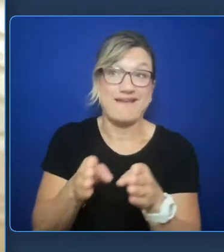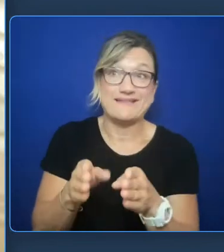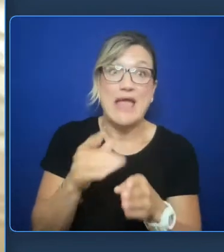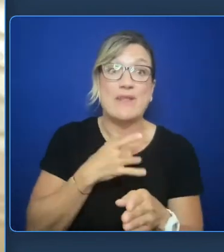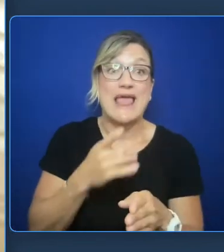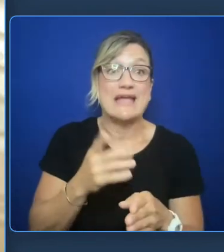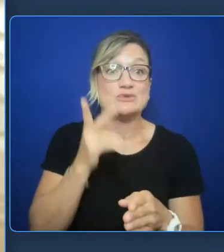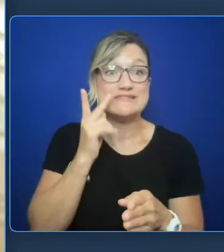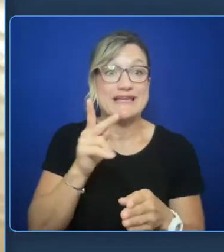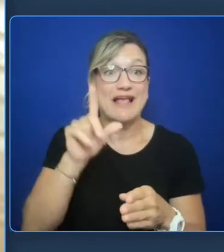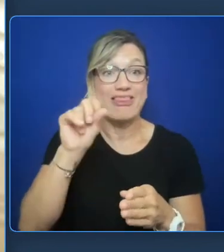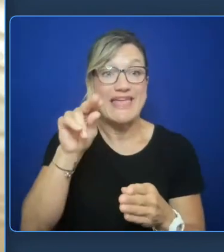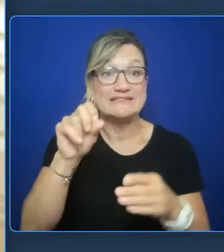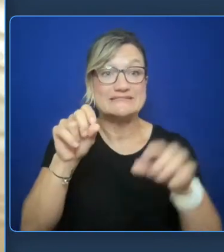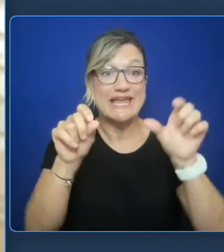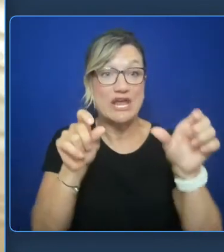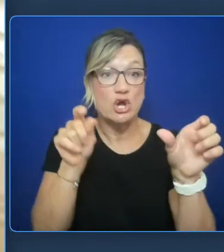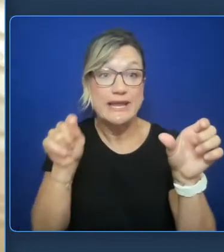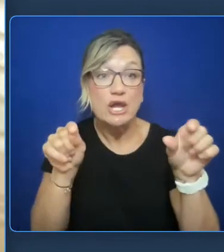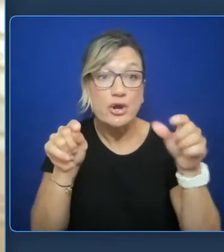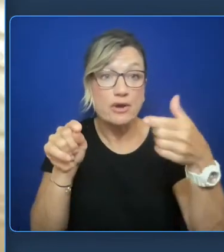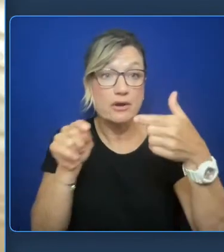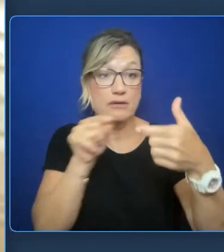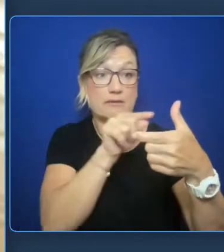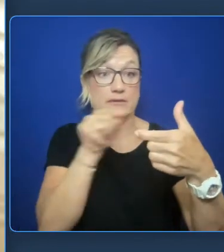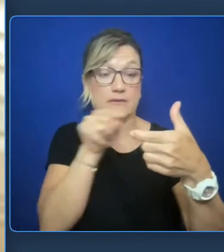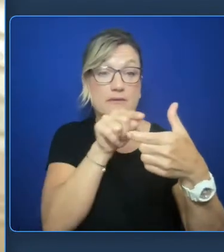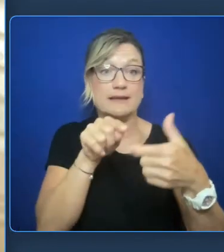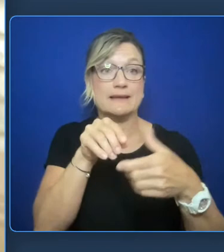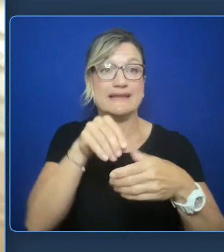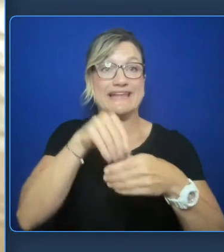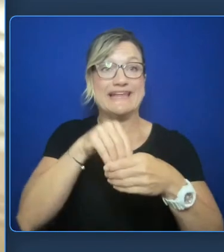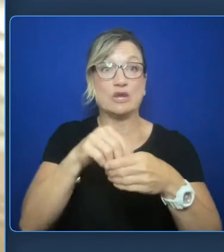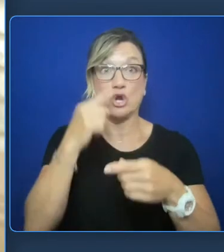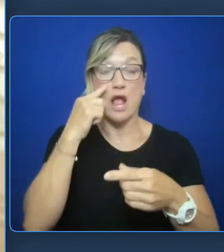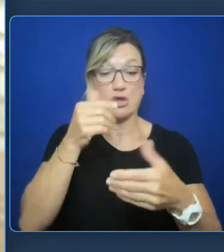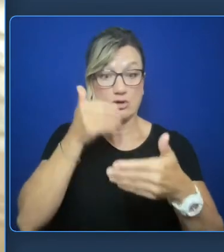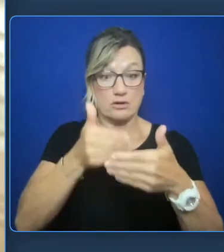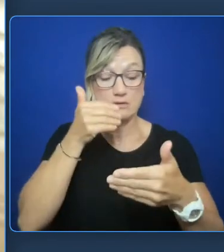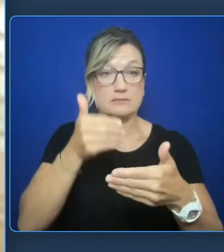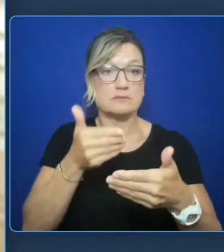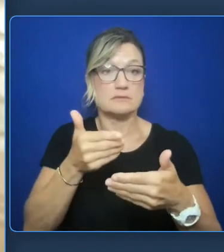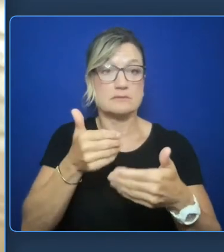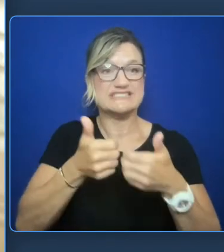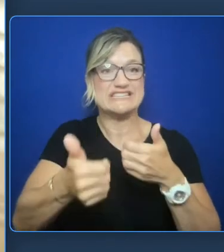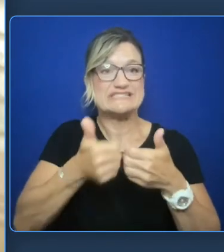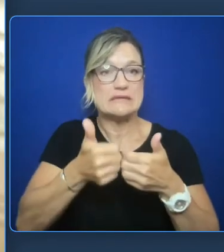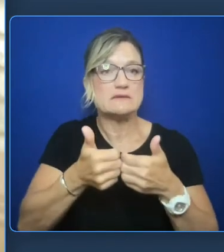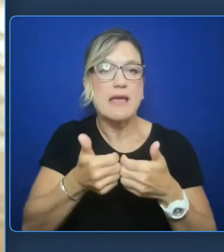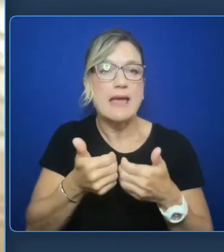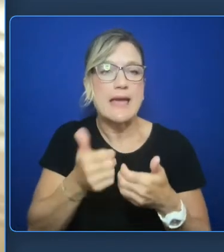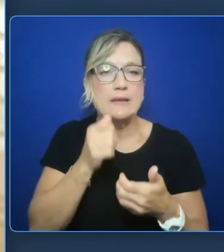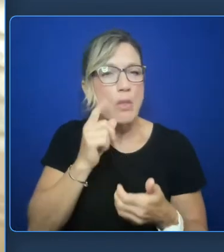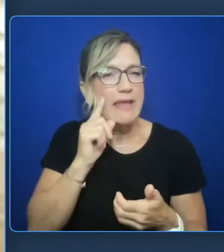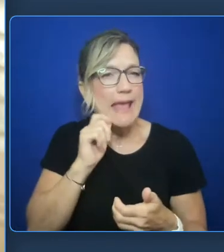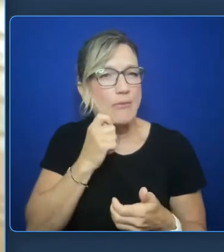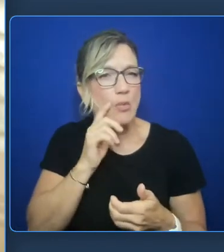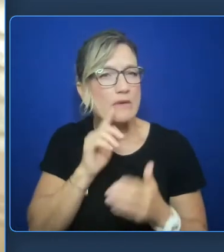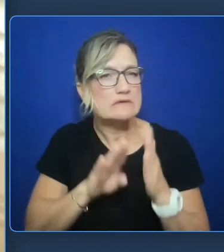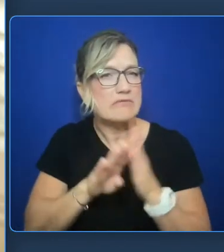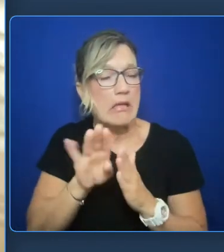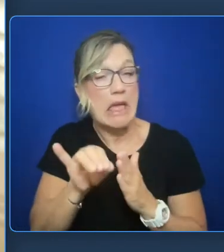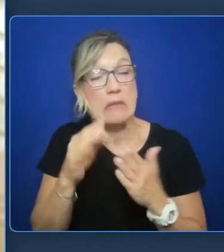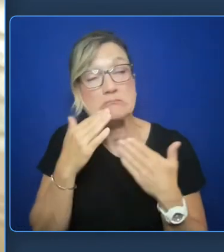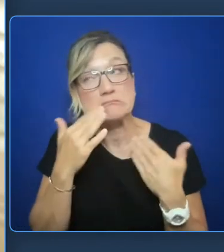a lens on here and then a lens over here that's interocular distance. I don't think that Apple will do that, although I think it